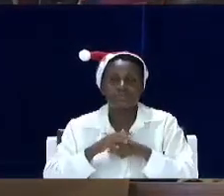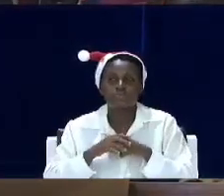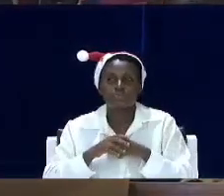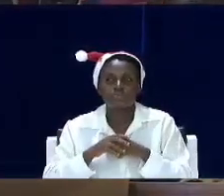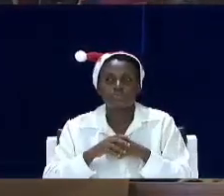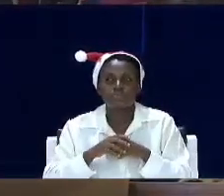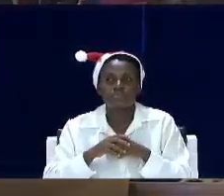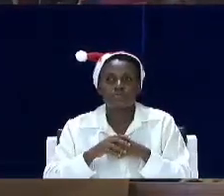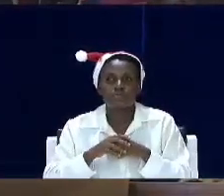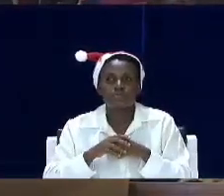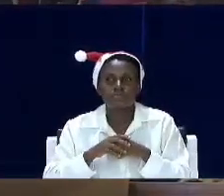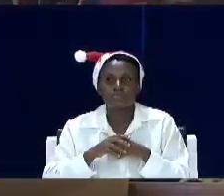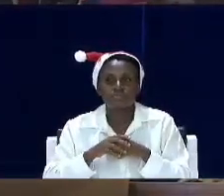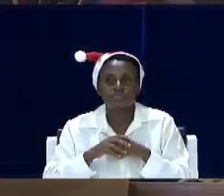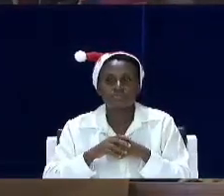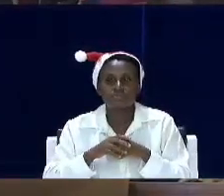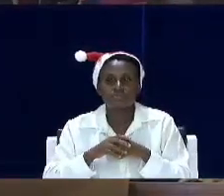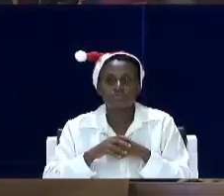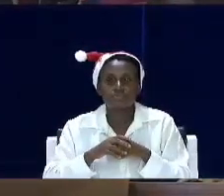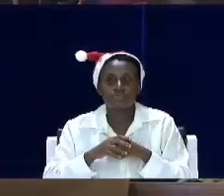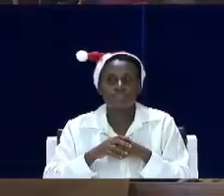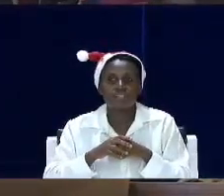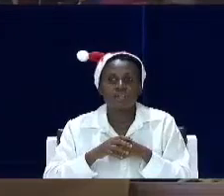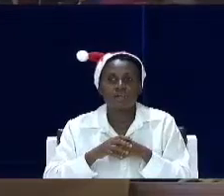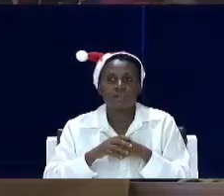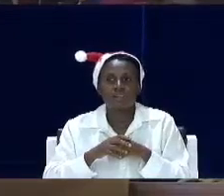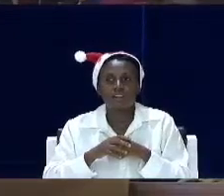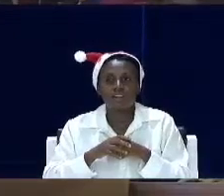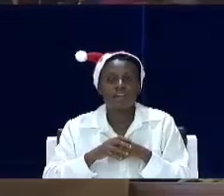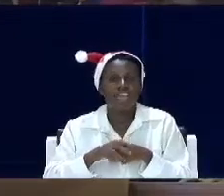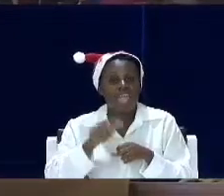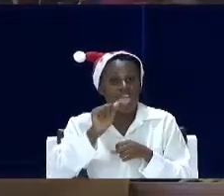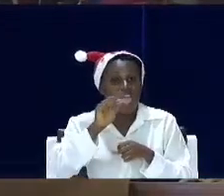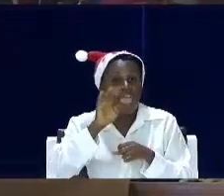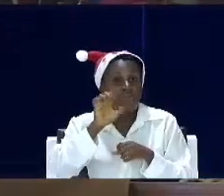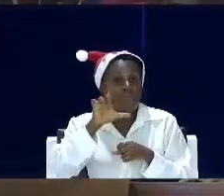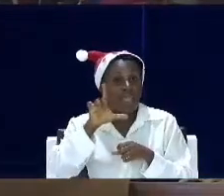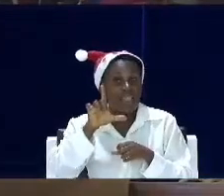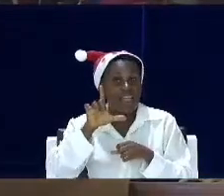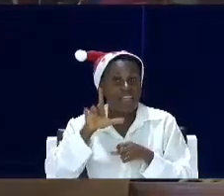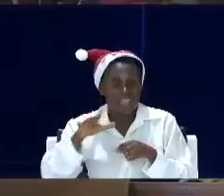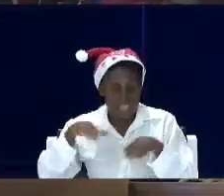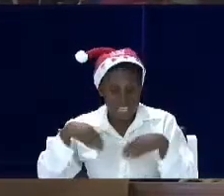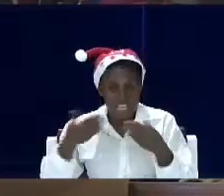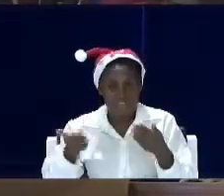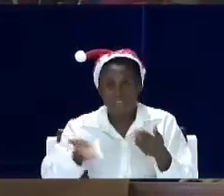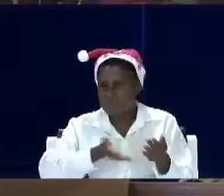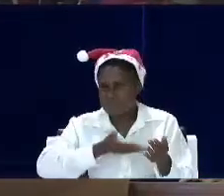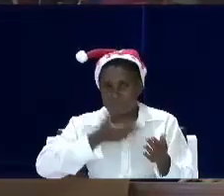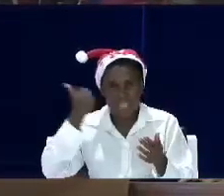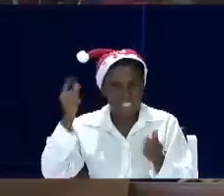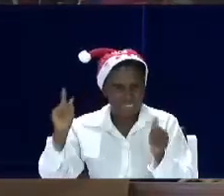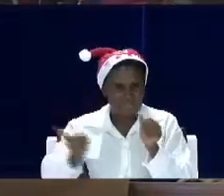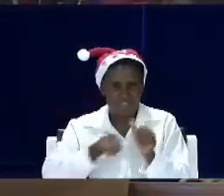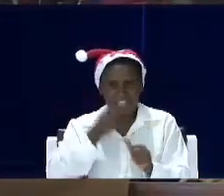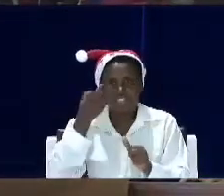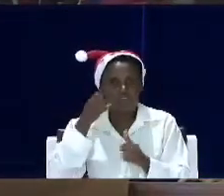gave the firstborn of his flock and the fattest of his flock